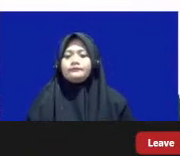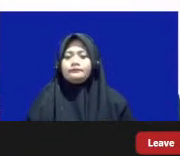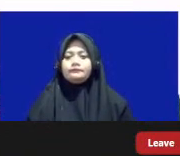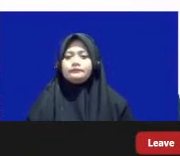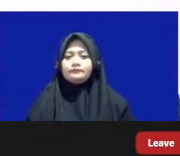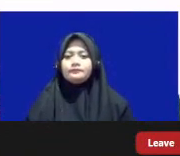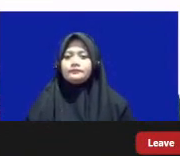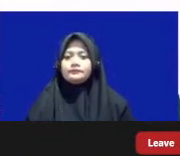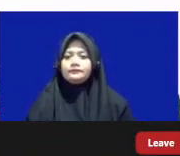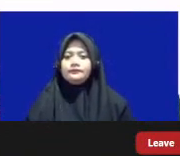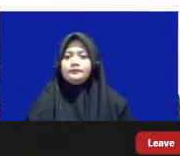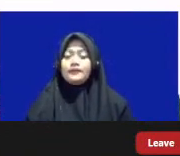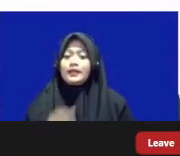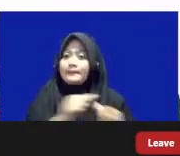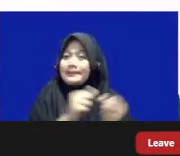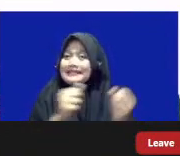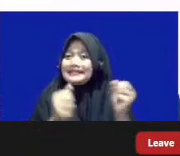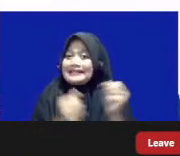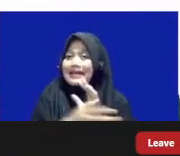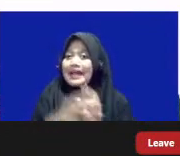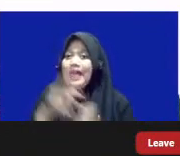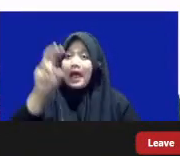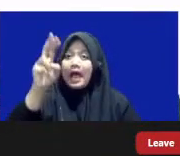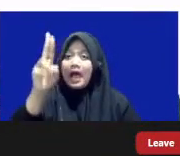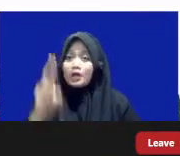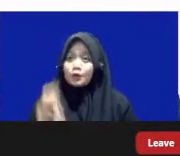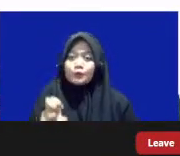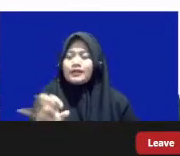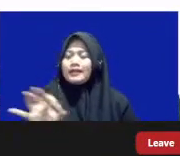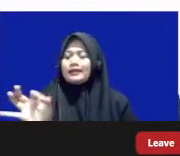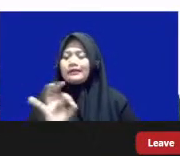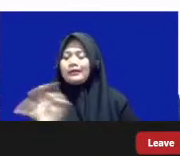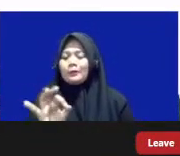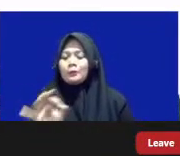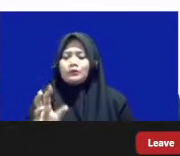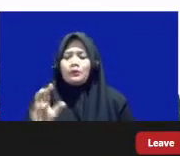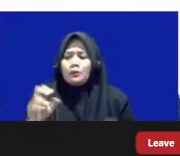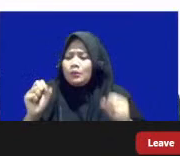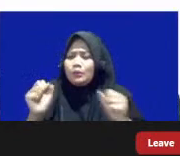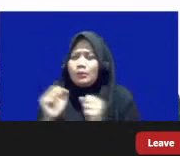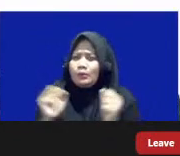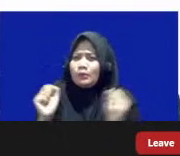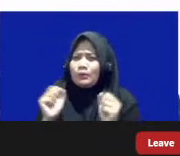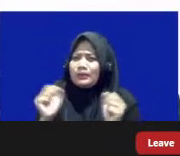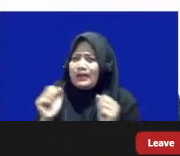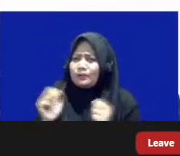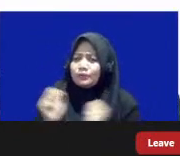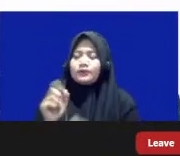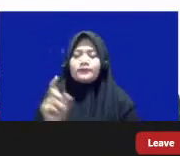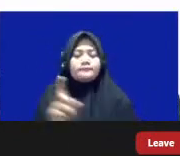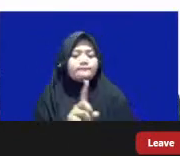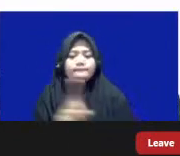surprise. Nowadays, science and technology is so advanced that we can